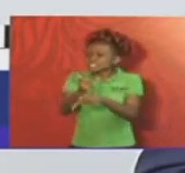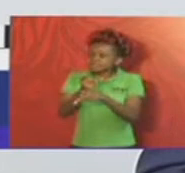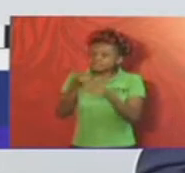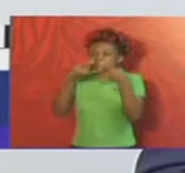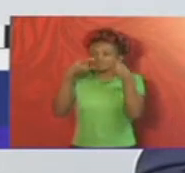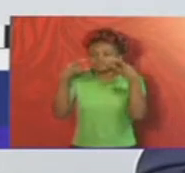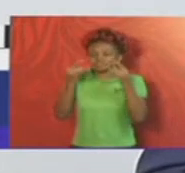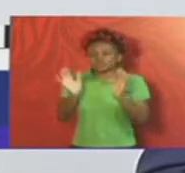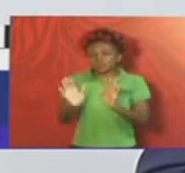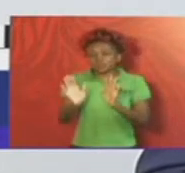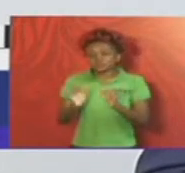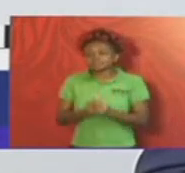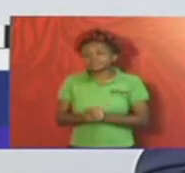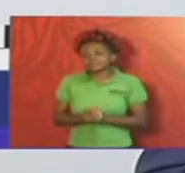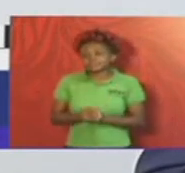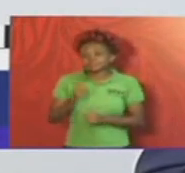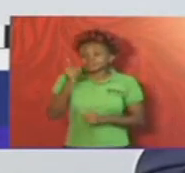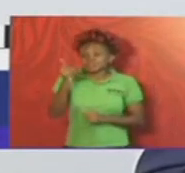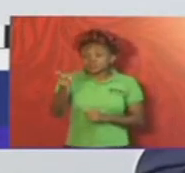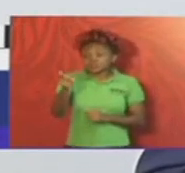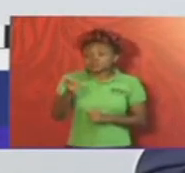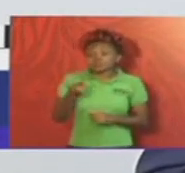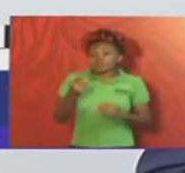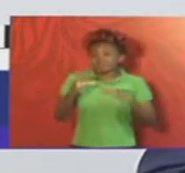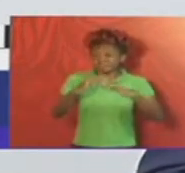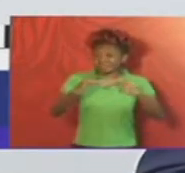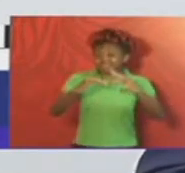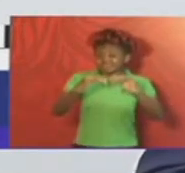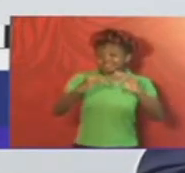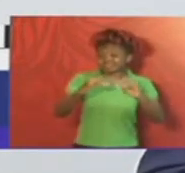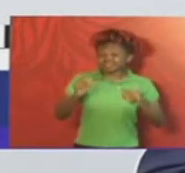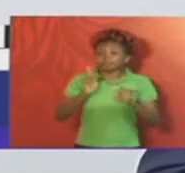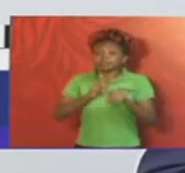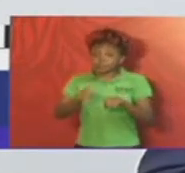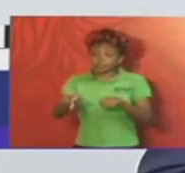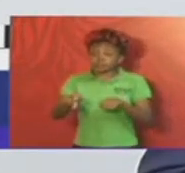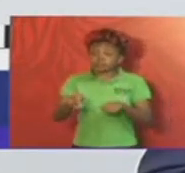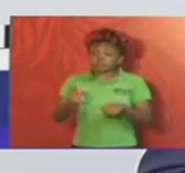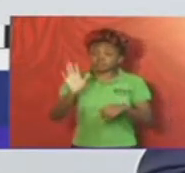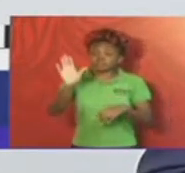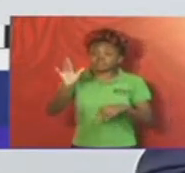you, as the provider of that service, also keep your mask on.